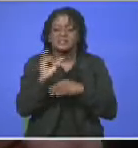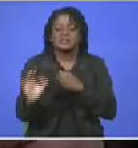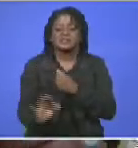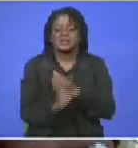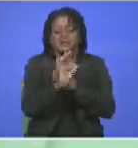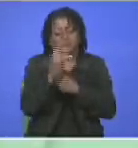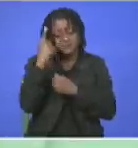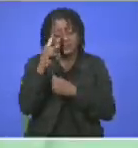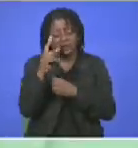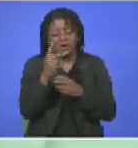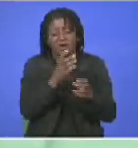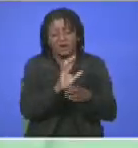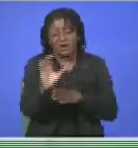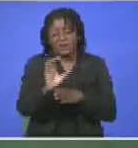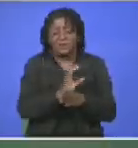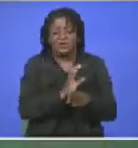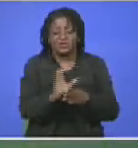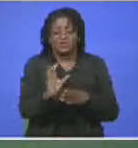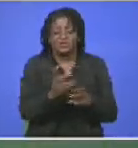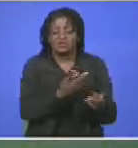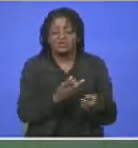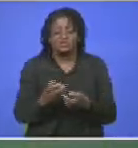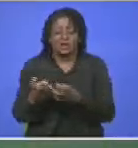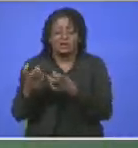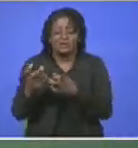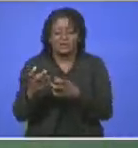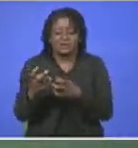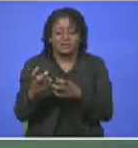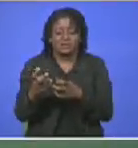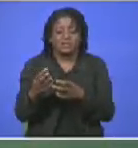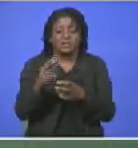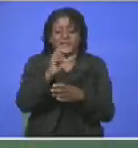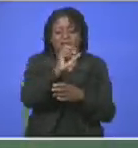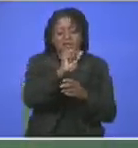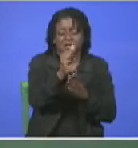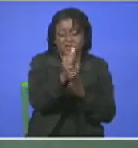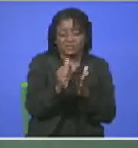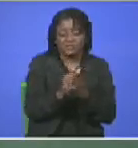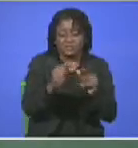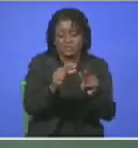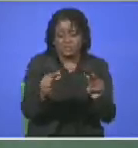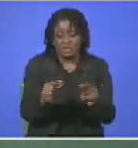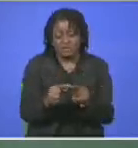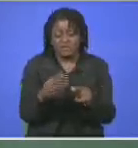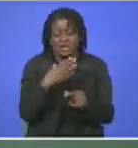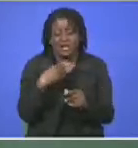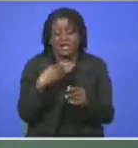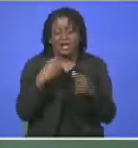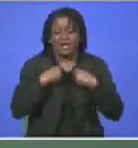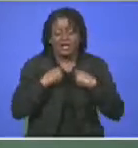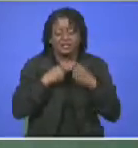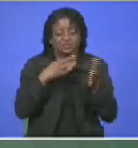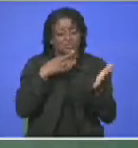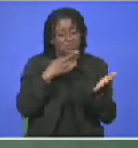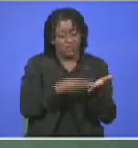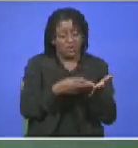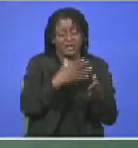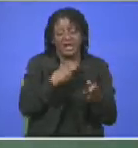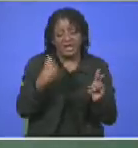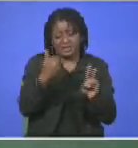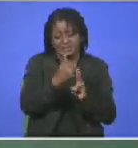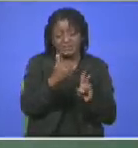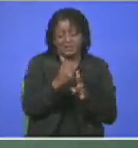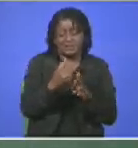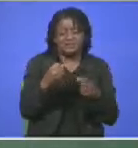traffic. Now, the report is in the possession of the Attorney General's office and the victims. Minister Wells, an engineer